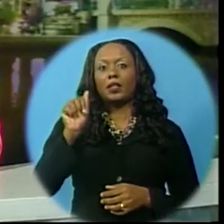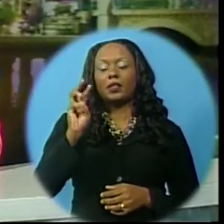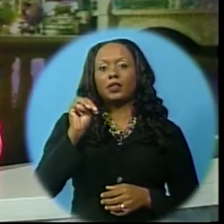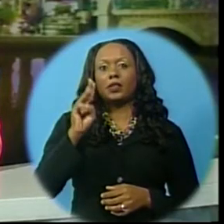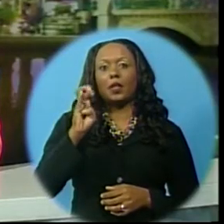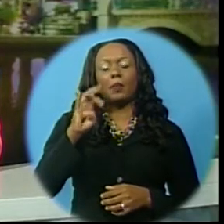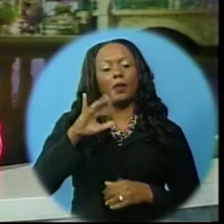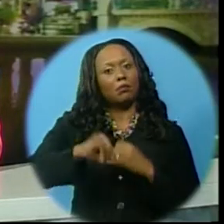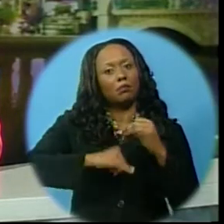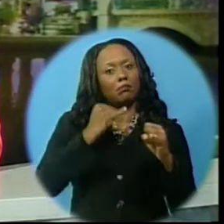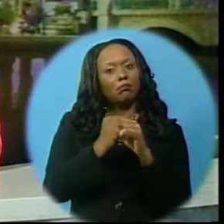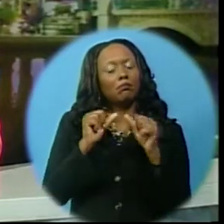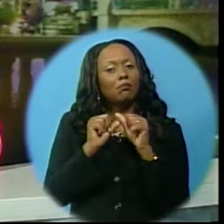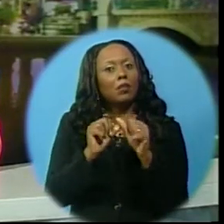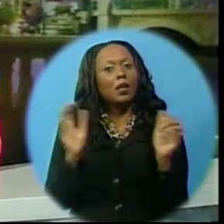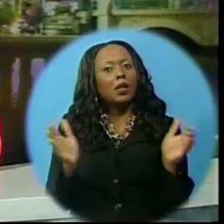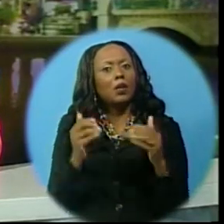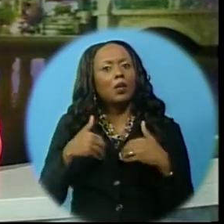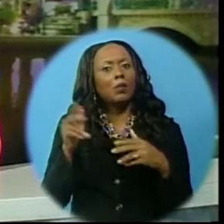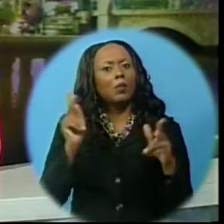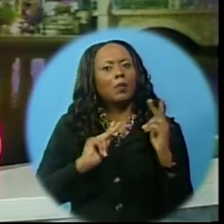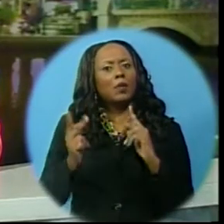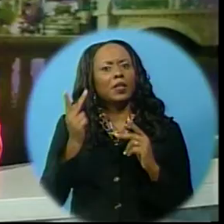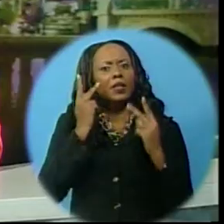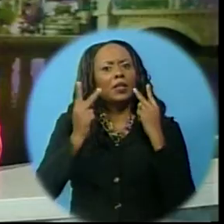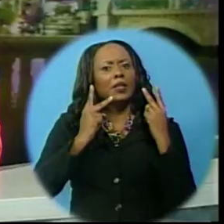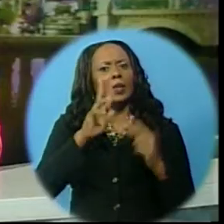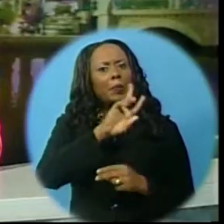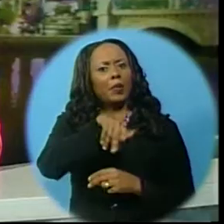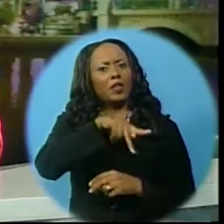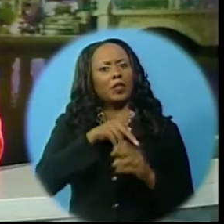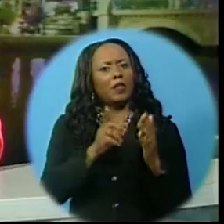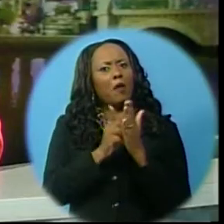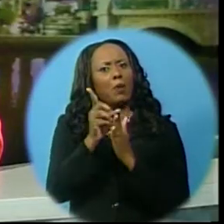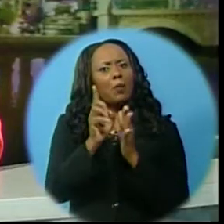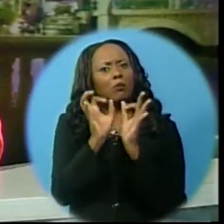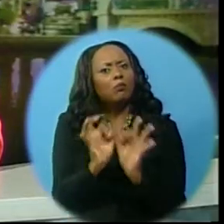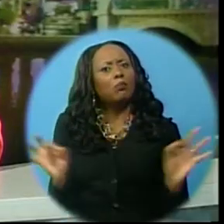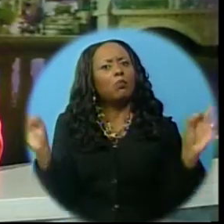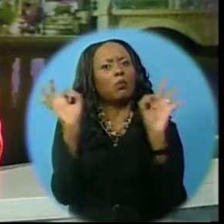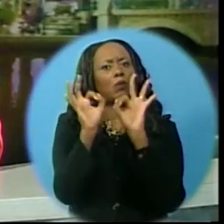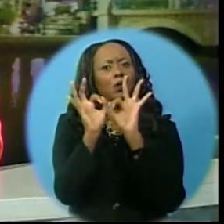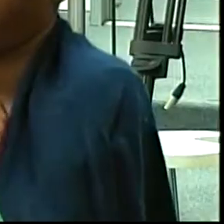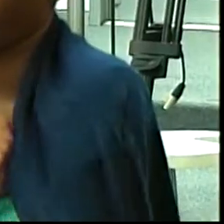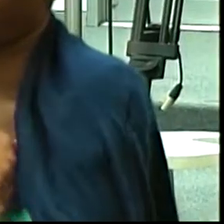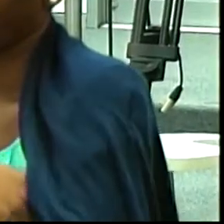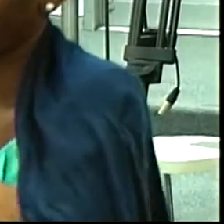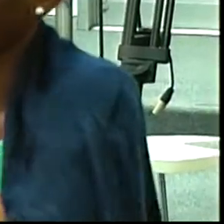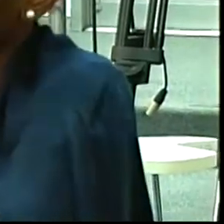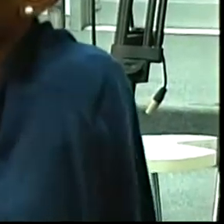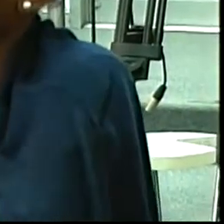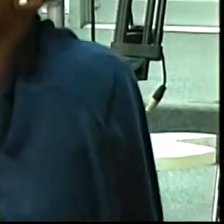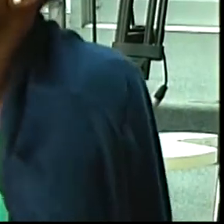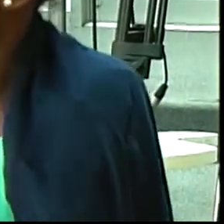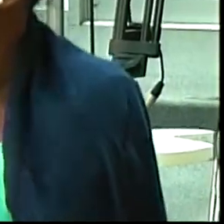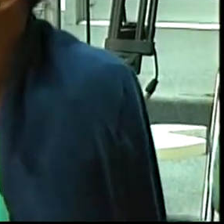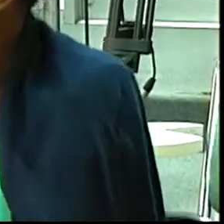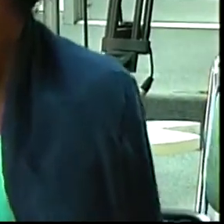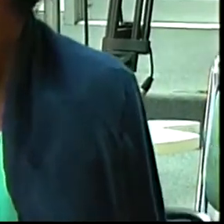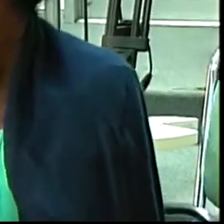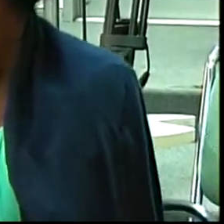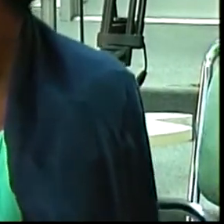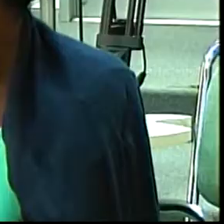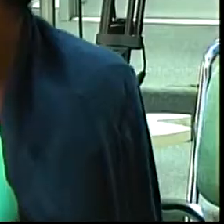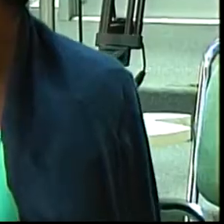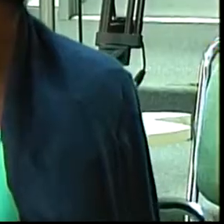encourage the youth to see the importance of personal development in their lives. It comes as the group held a workshop for 16 to